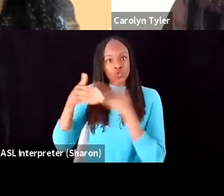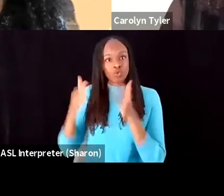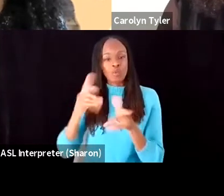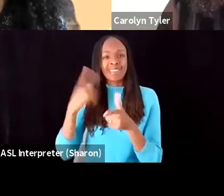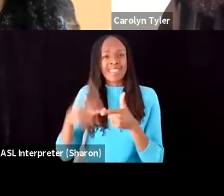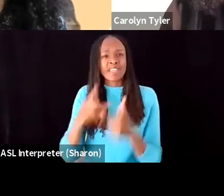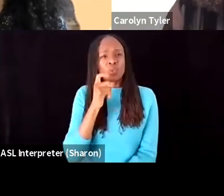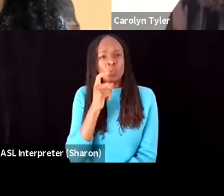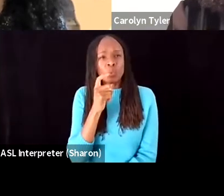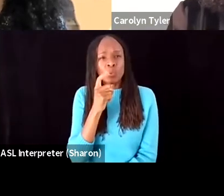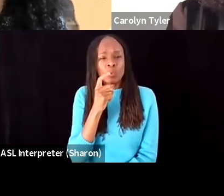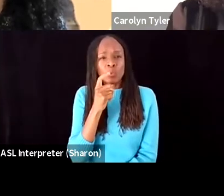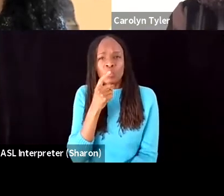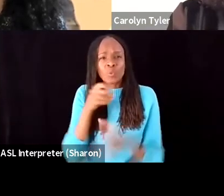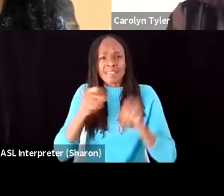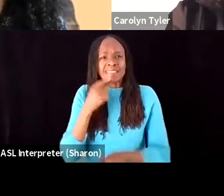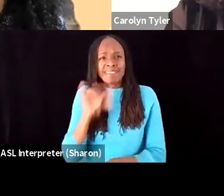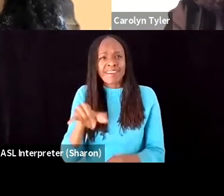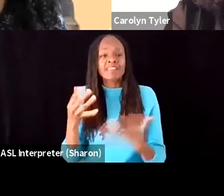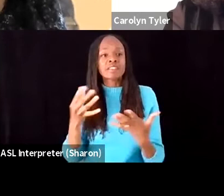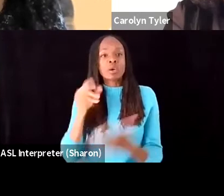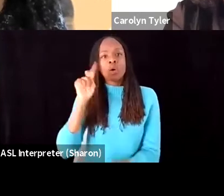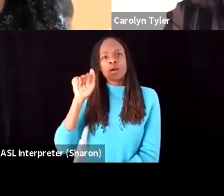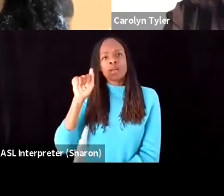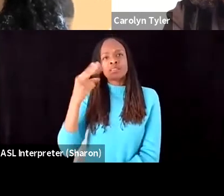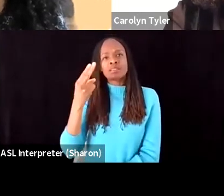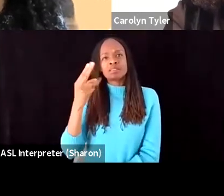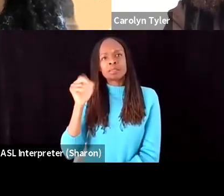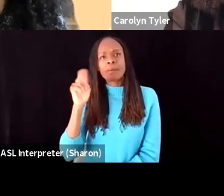then who's to say? But Tahman, diversity, as you mentioned, is really not,